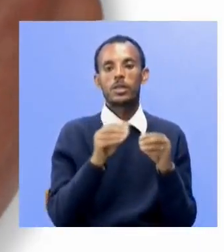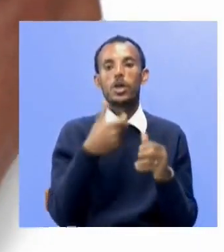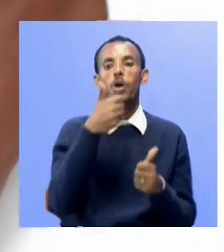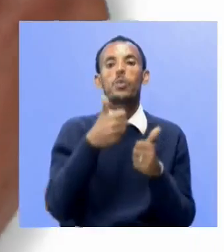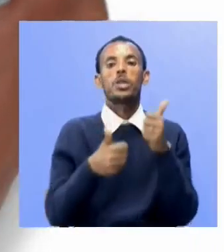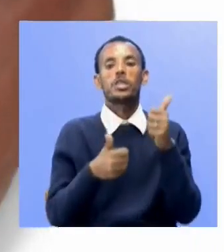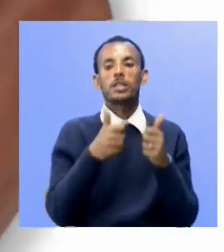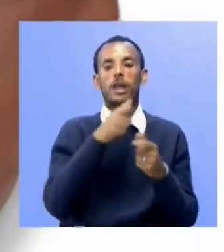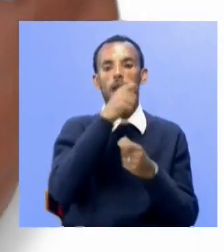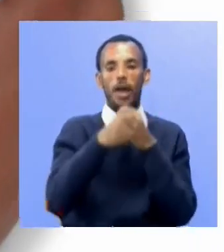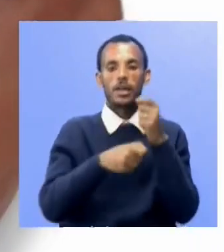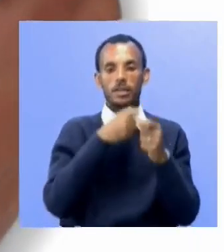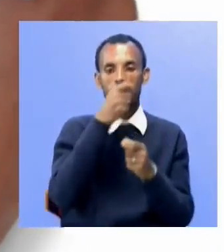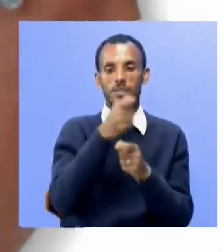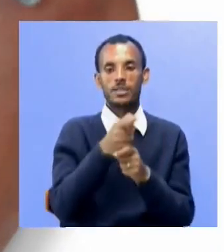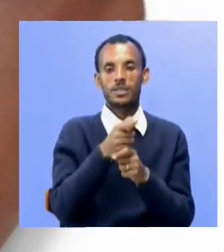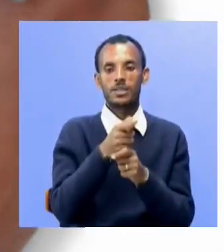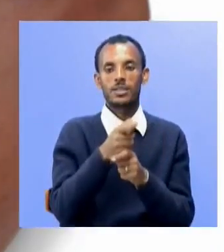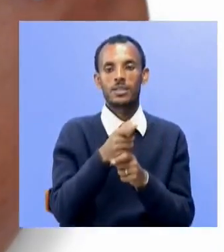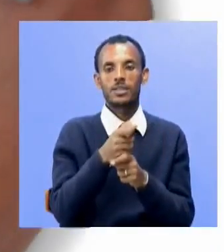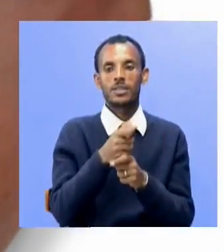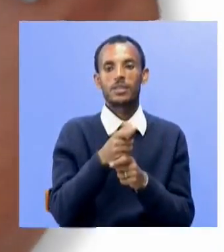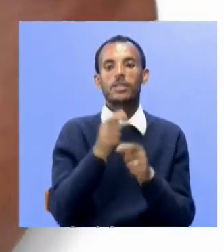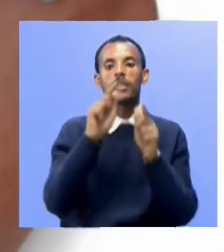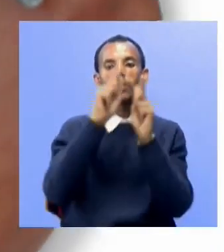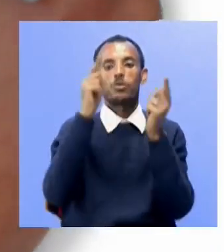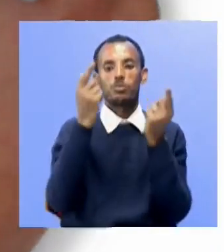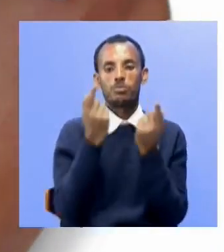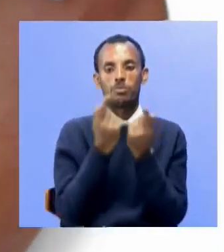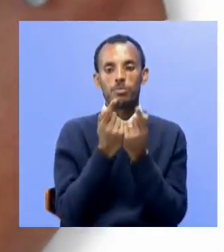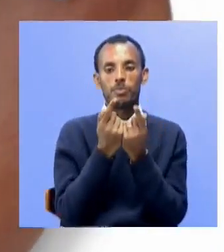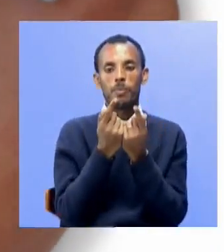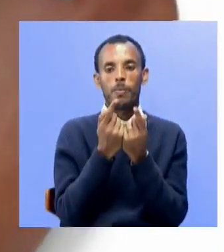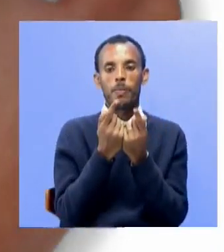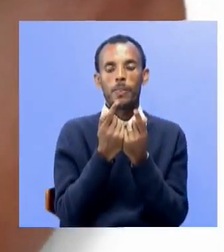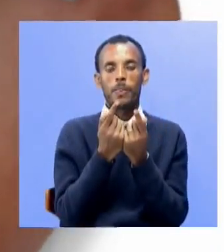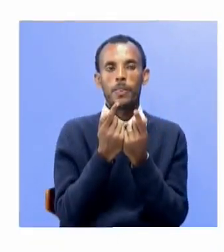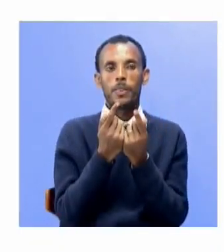which age group